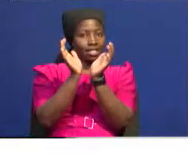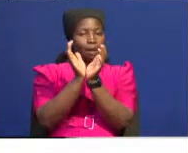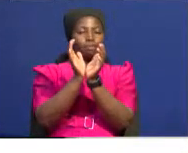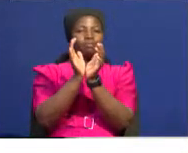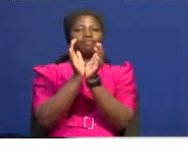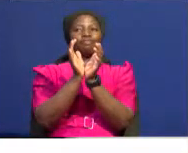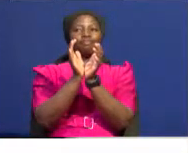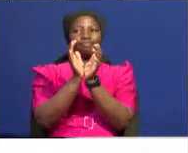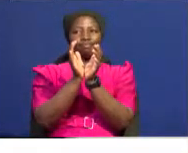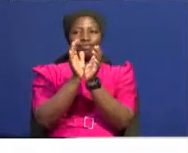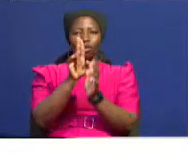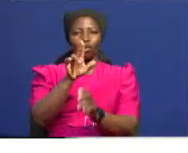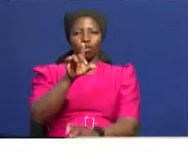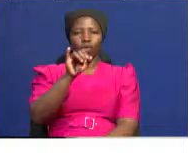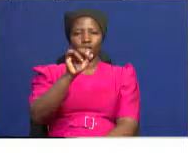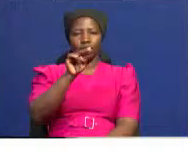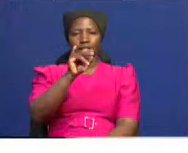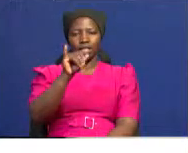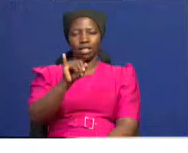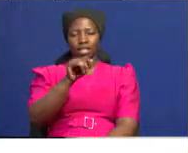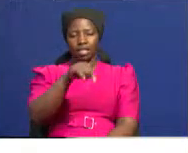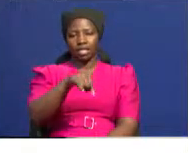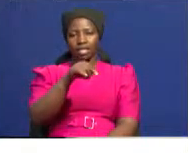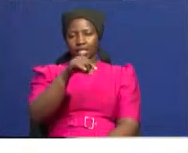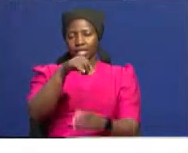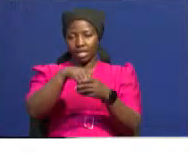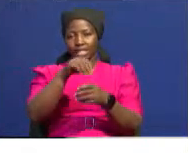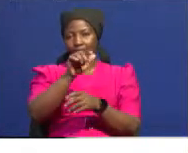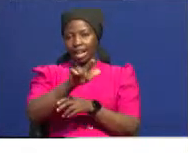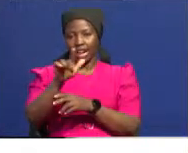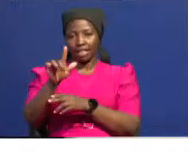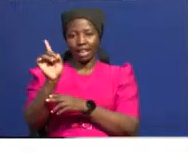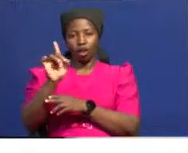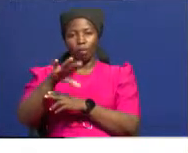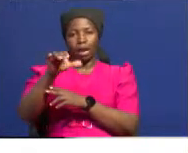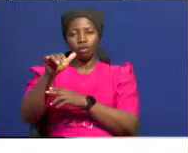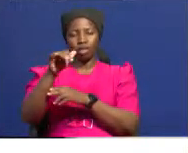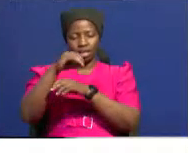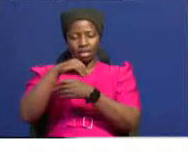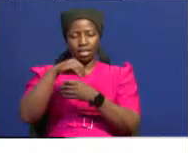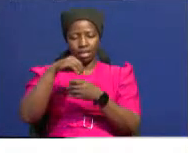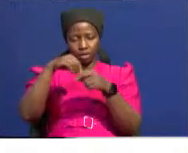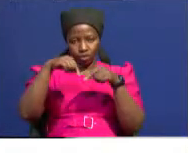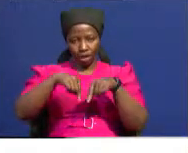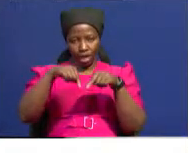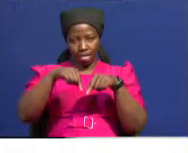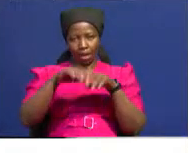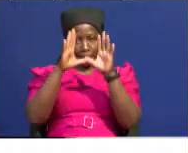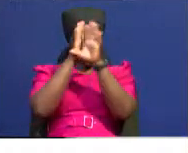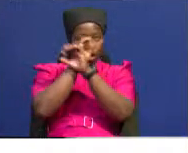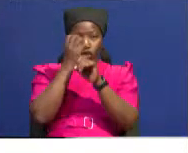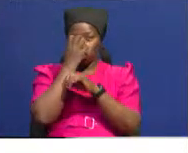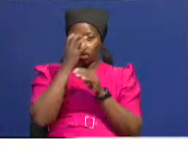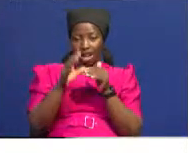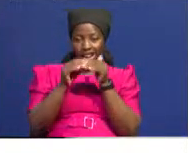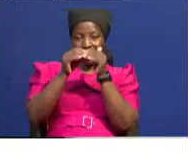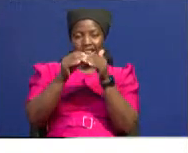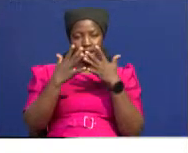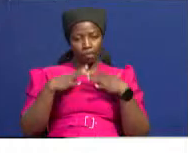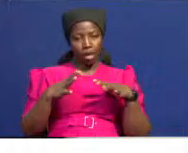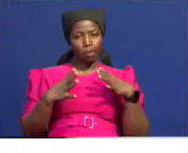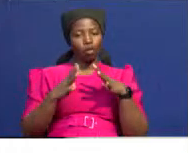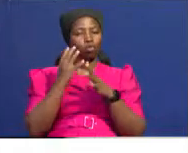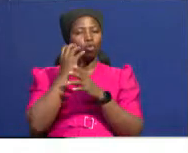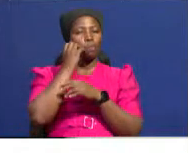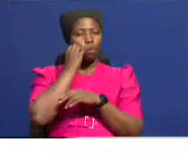County on Saturday. President William Ruto led leaders from all walks of life in eulogizing the four-star general as a visionary